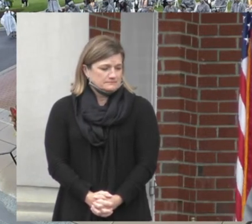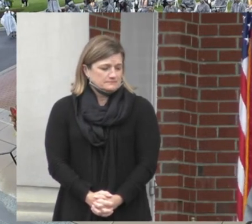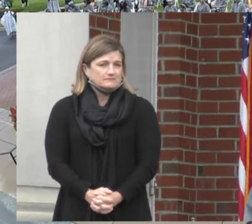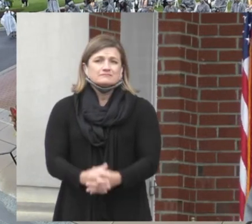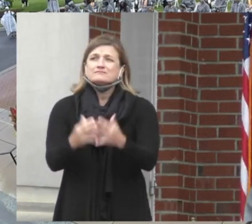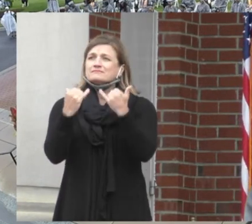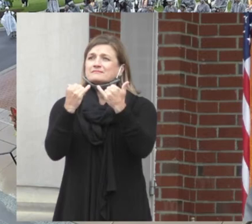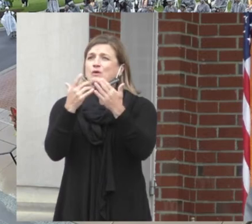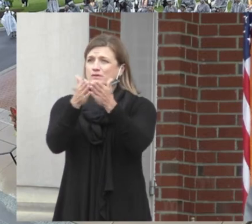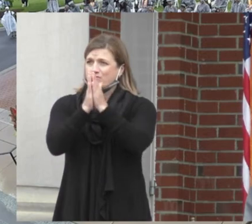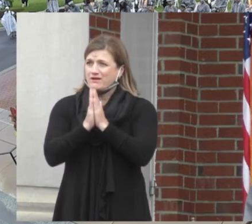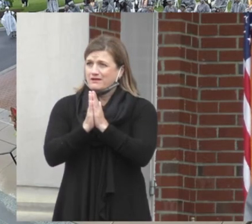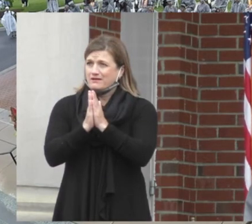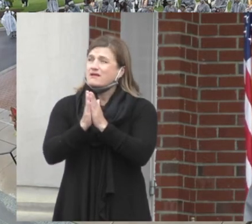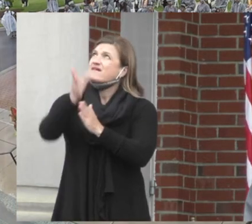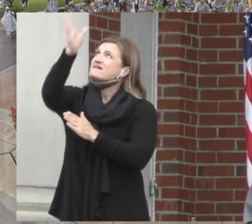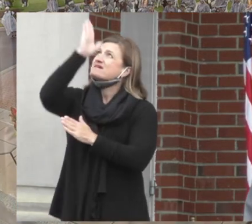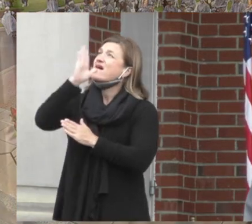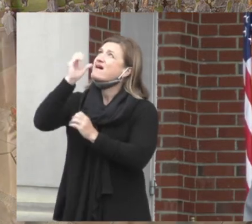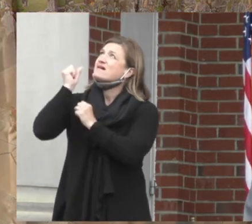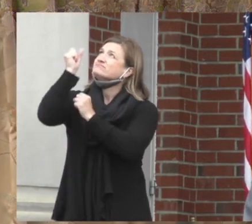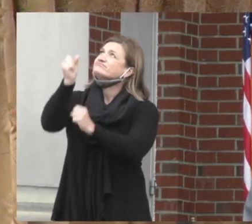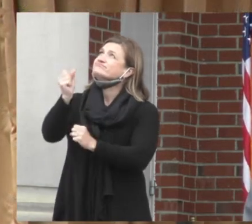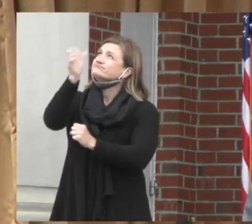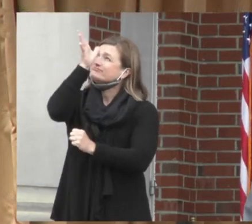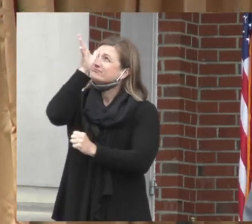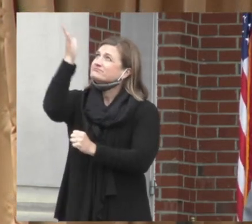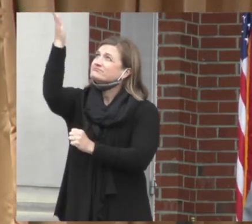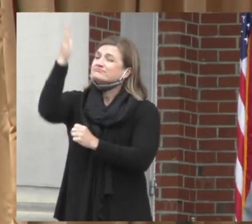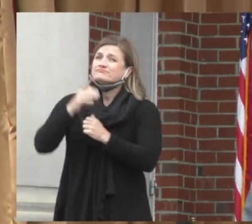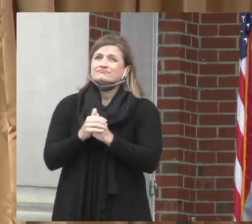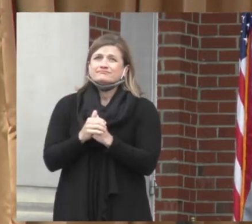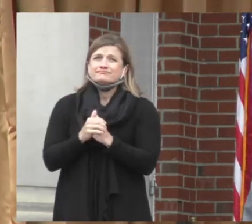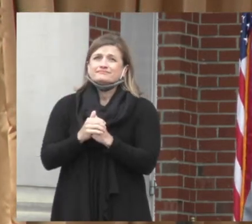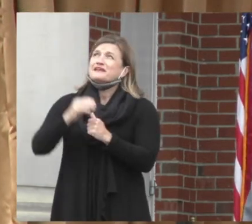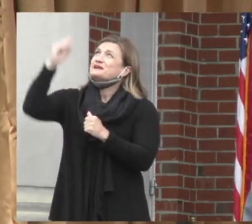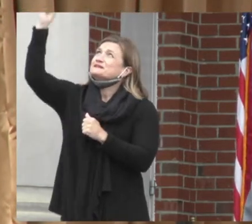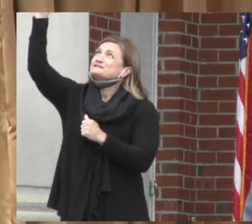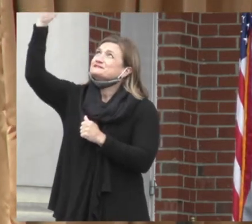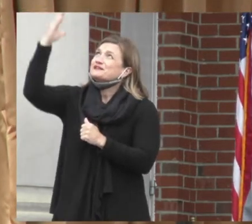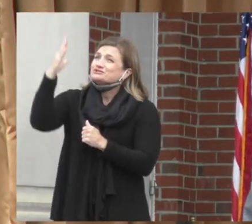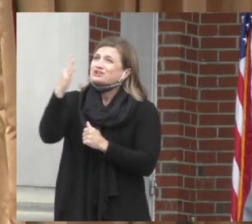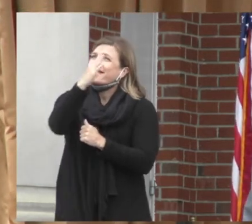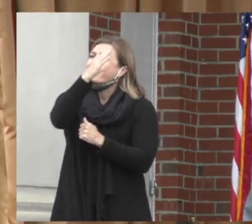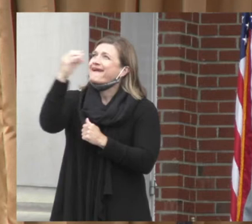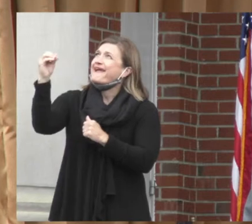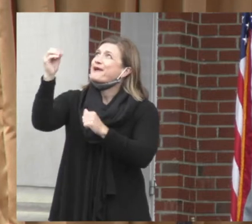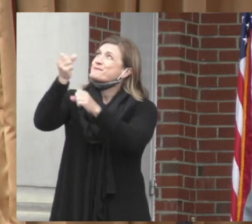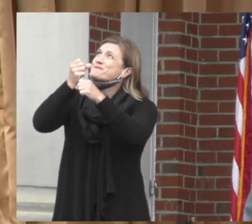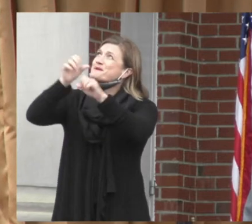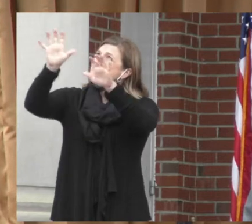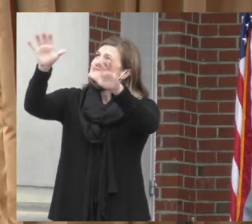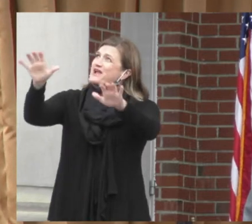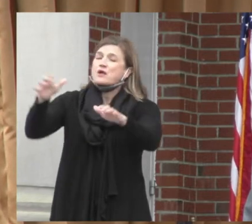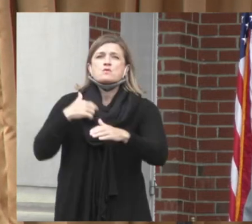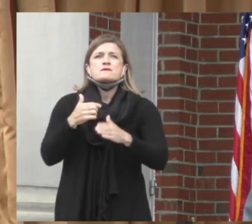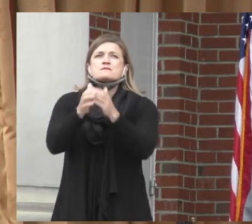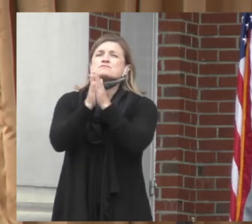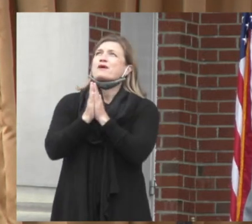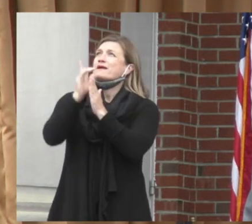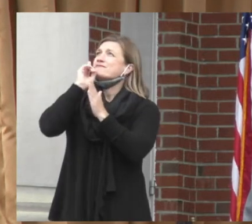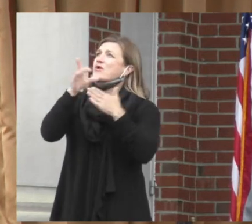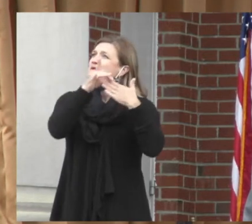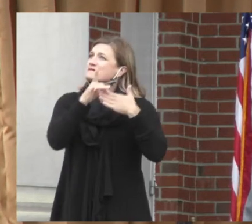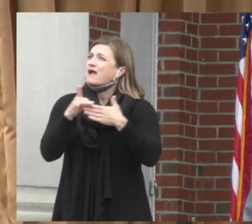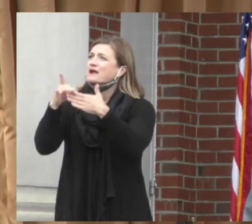Let us pray. Almighty God, a mighty God of sunshine and rain, we pray for guidance and direction for